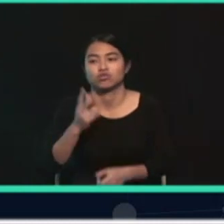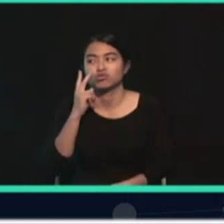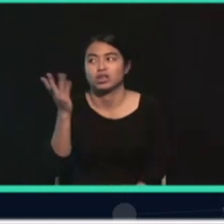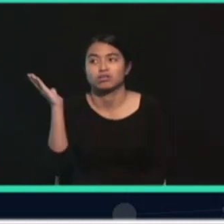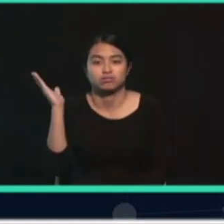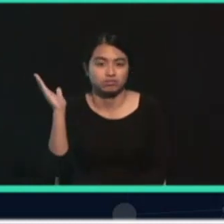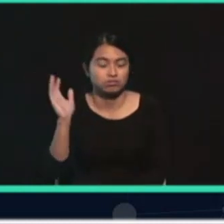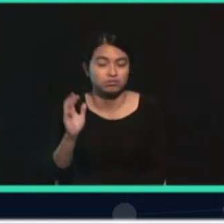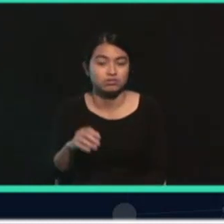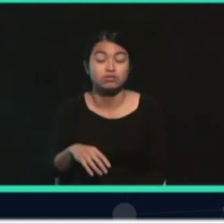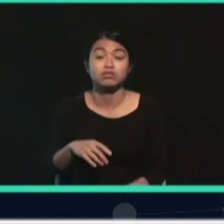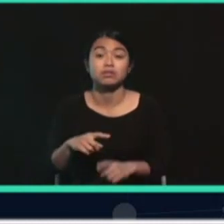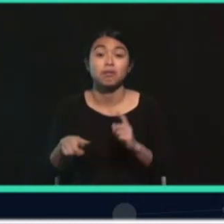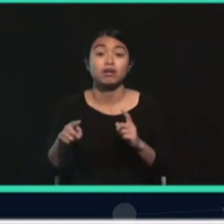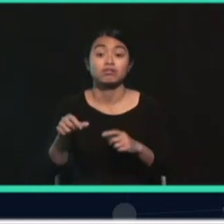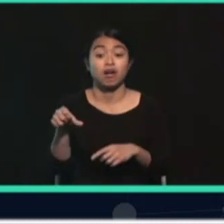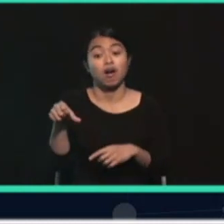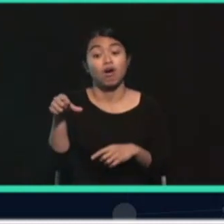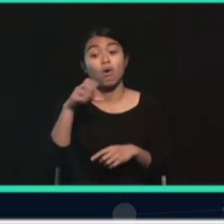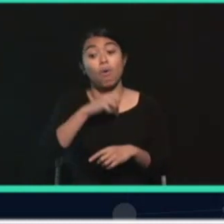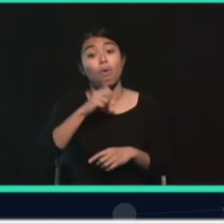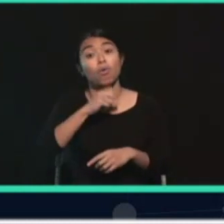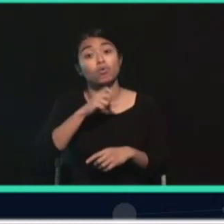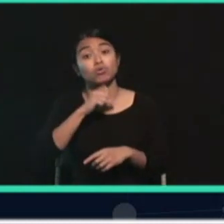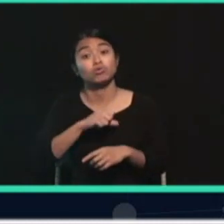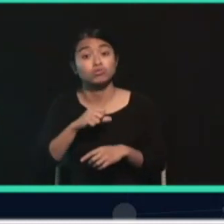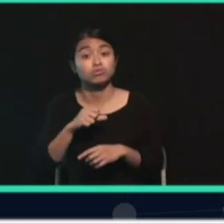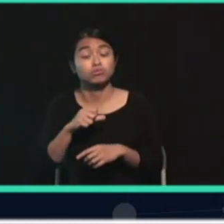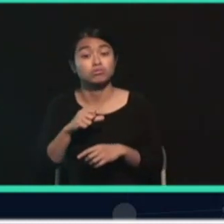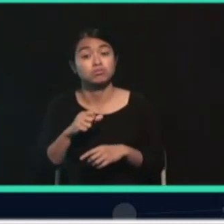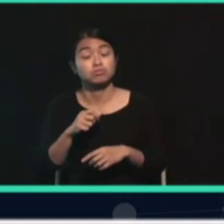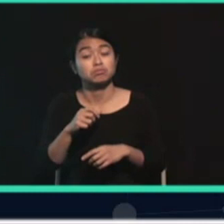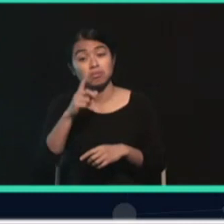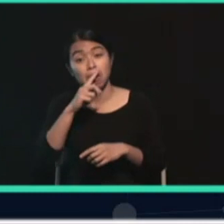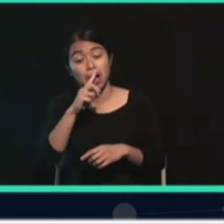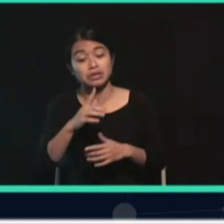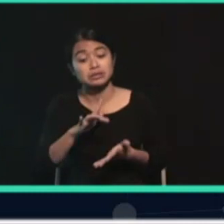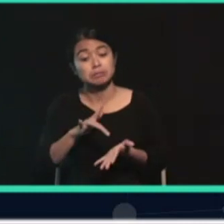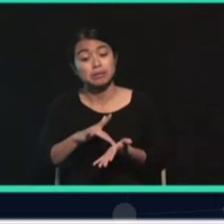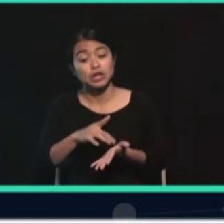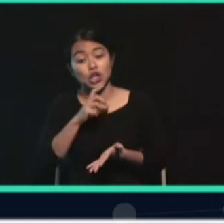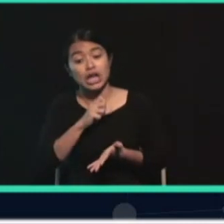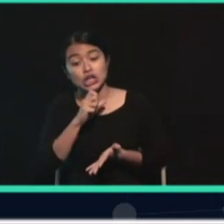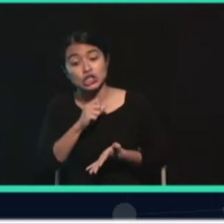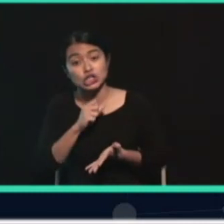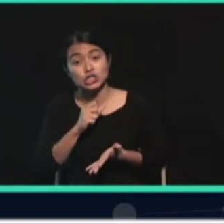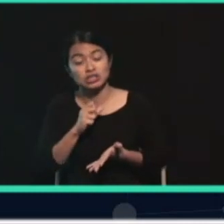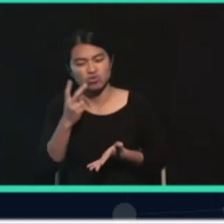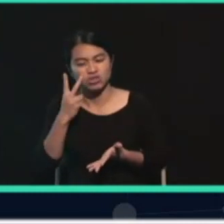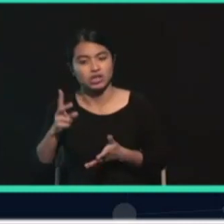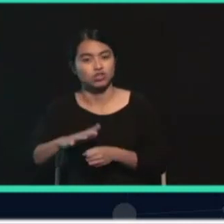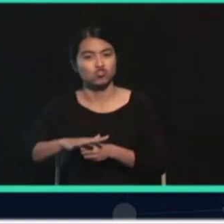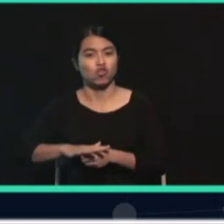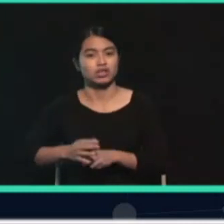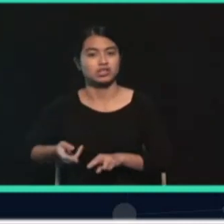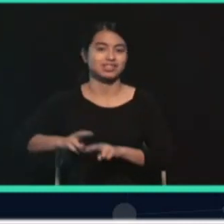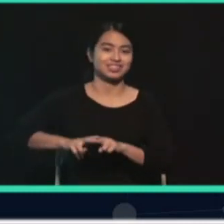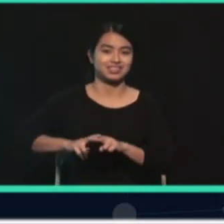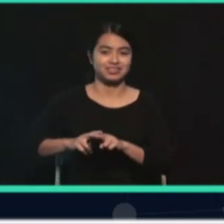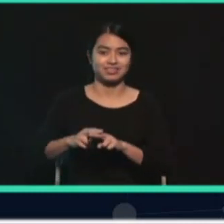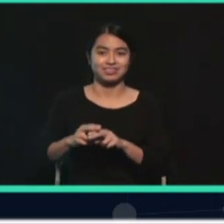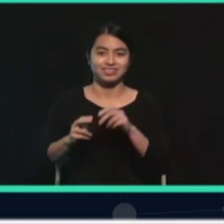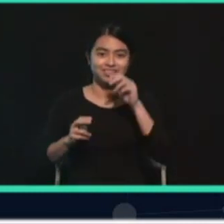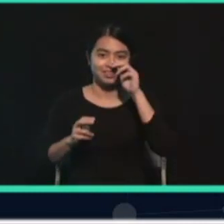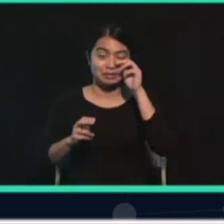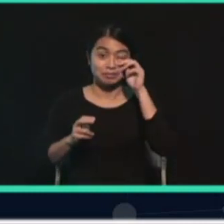here. But older mice, middle-aged mice, they develop stress. You see this bar over here means this is stress.